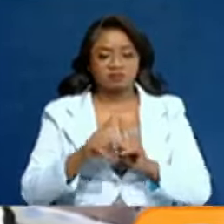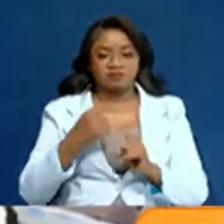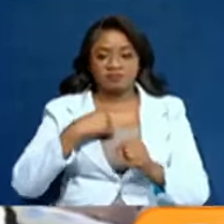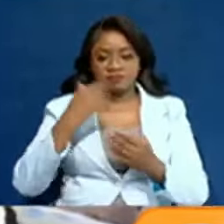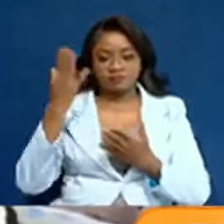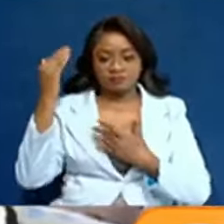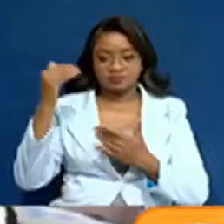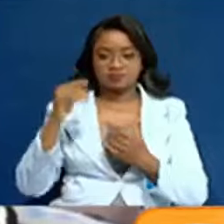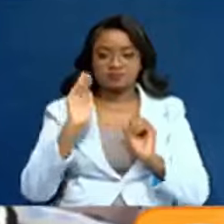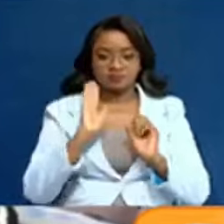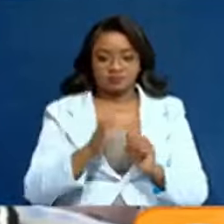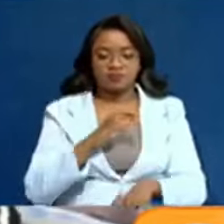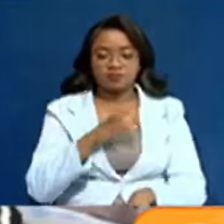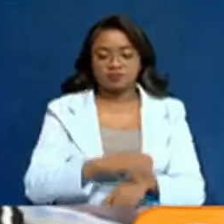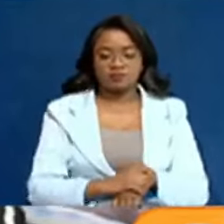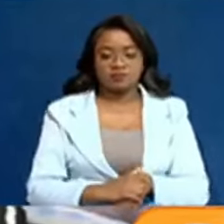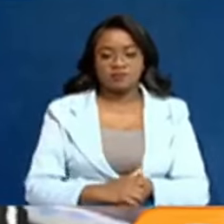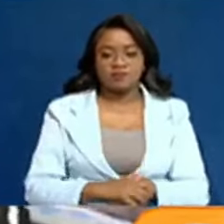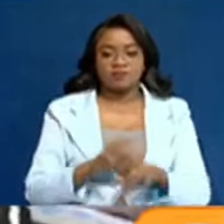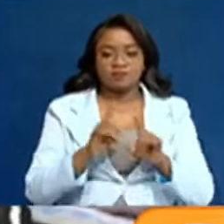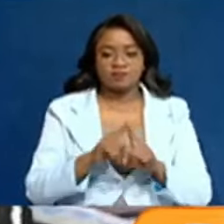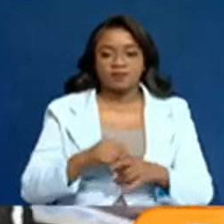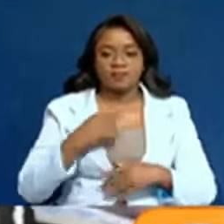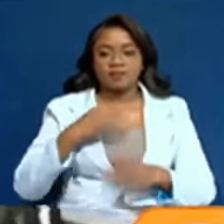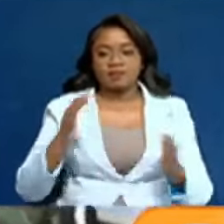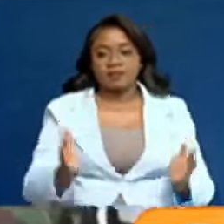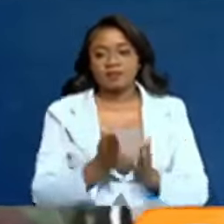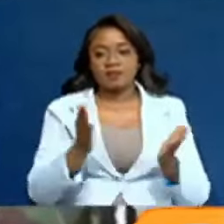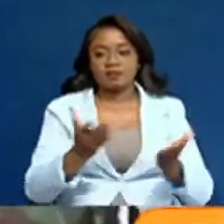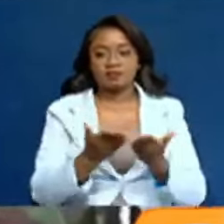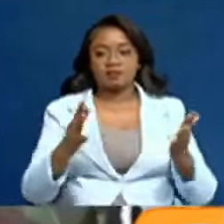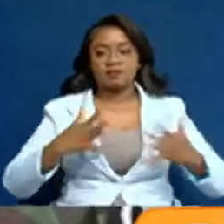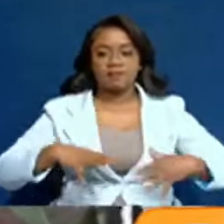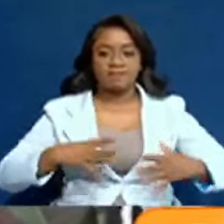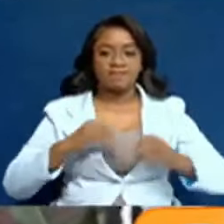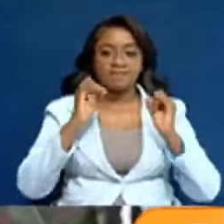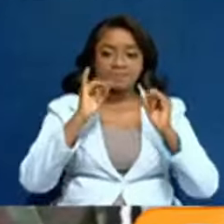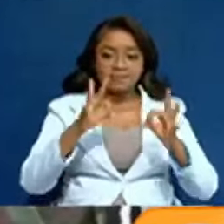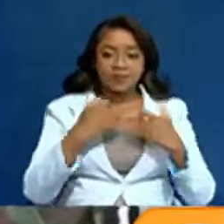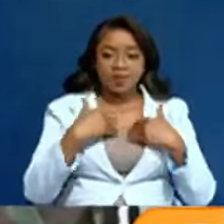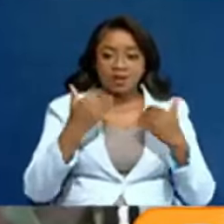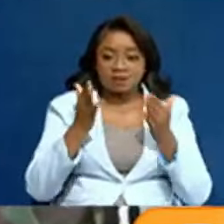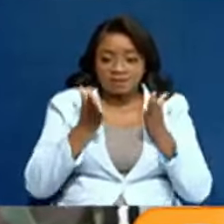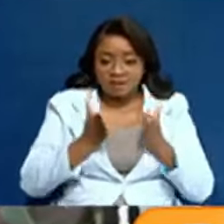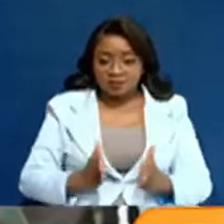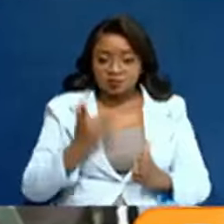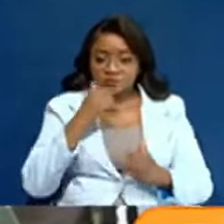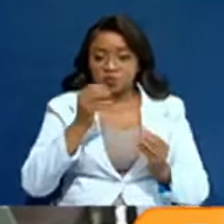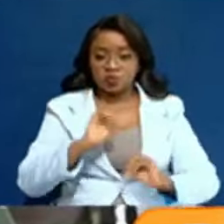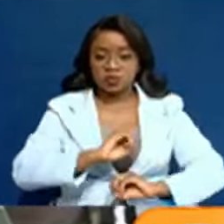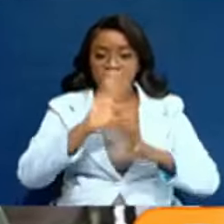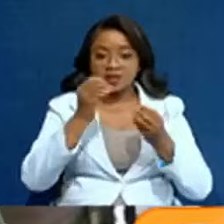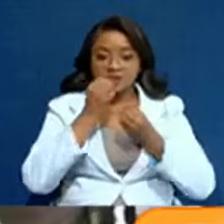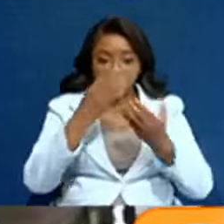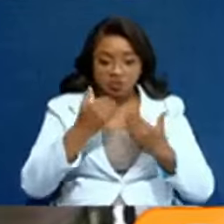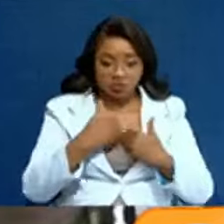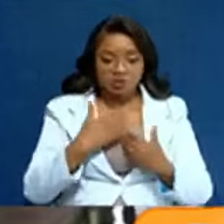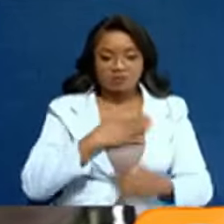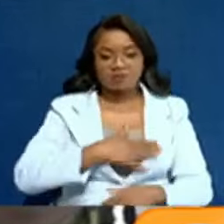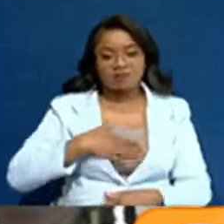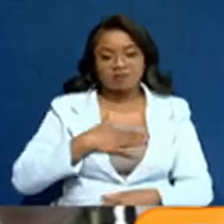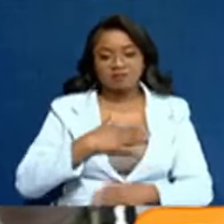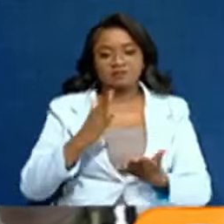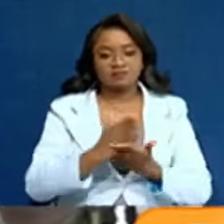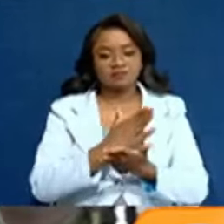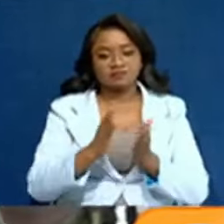watapatikana. Na pia tuna appeal kwa wananchi, kama kuna mwenye na habari apate kushare na